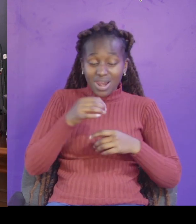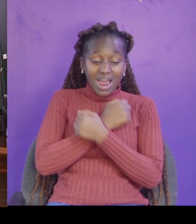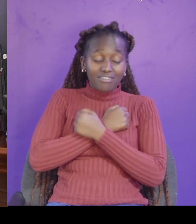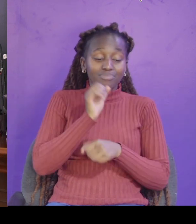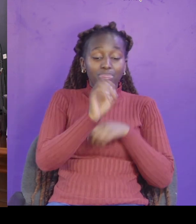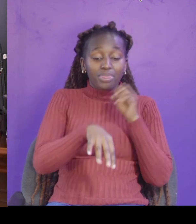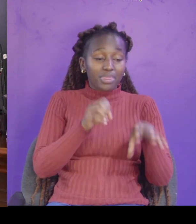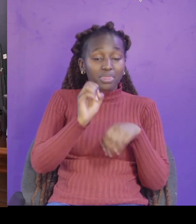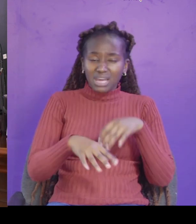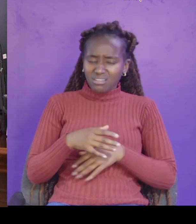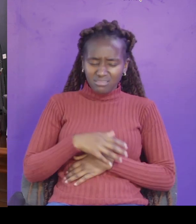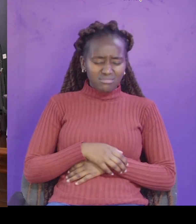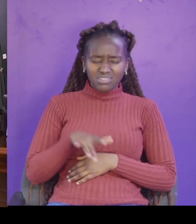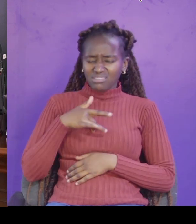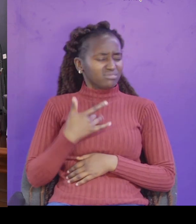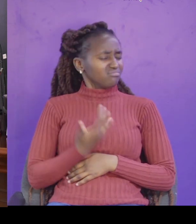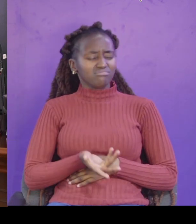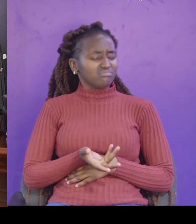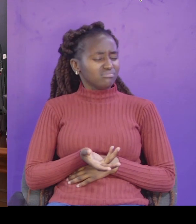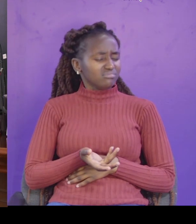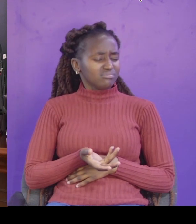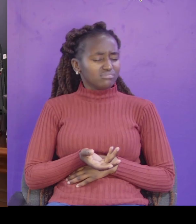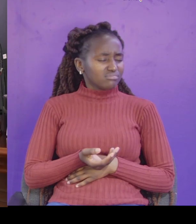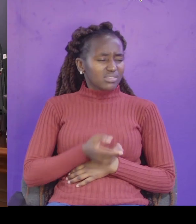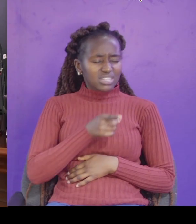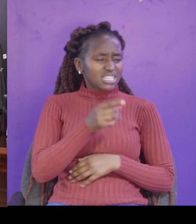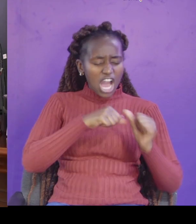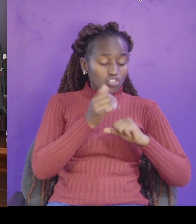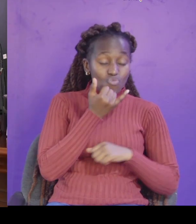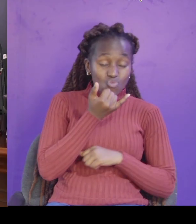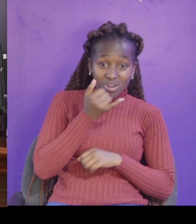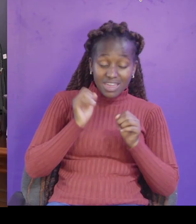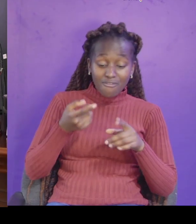no discharge of sewer. To them, they